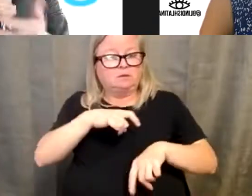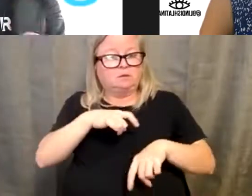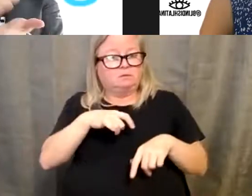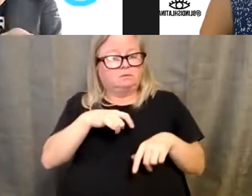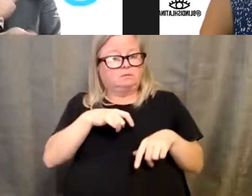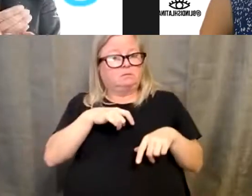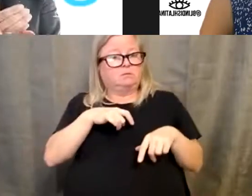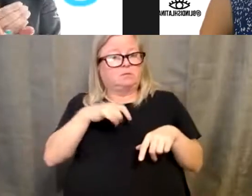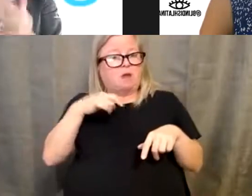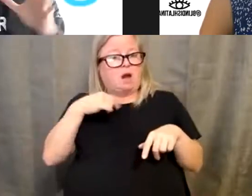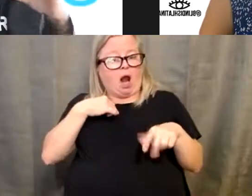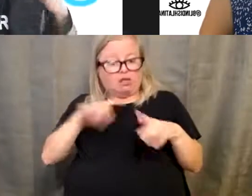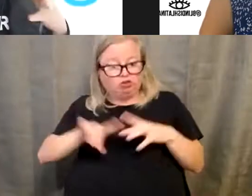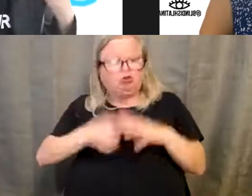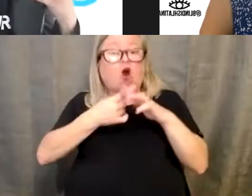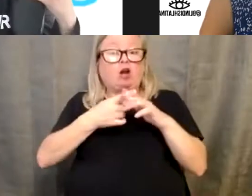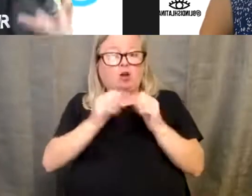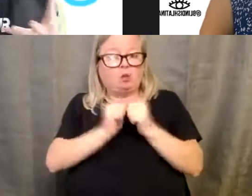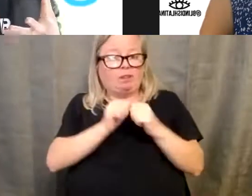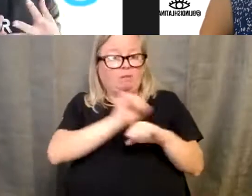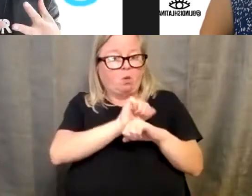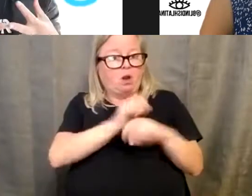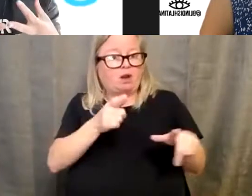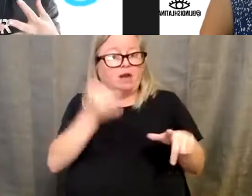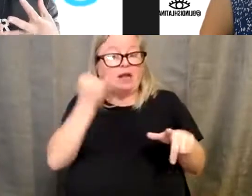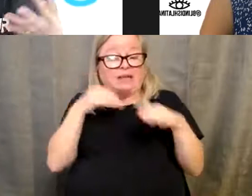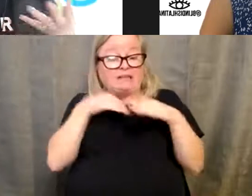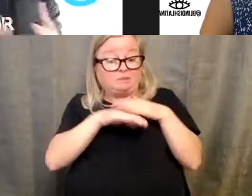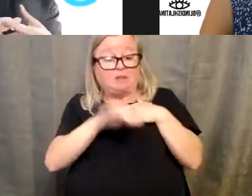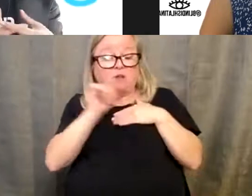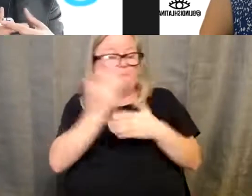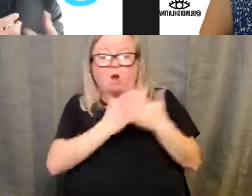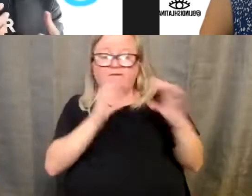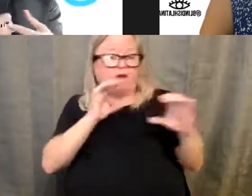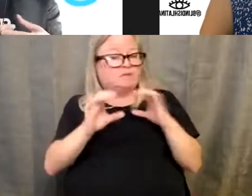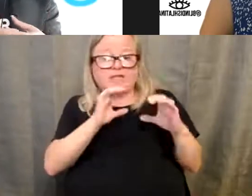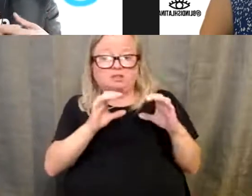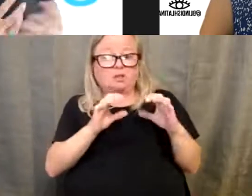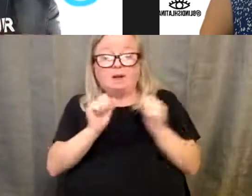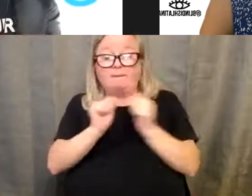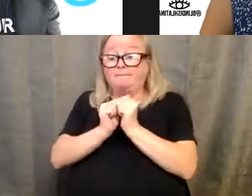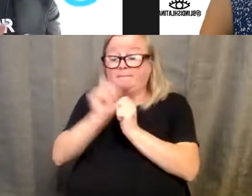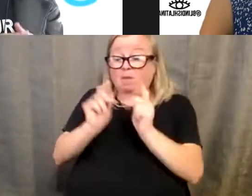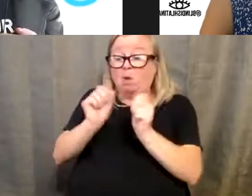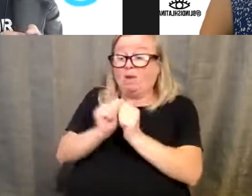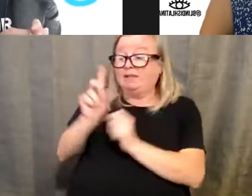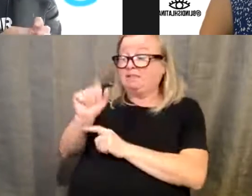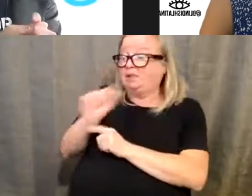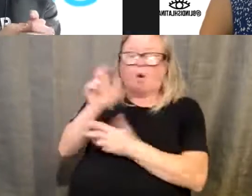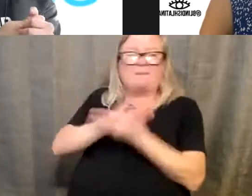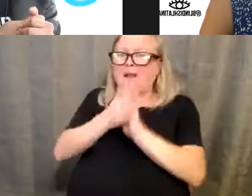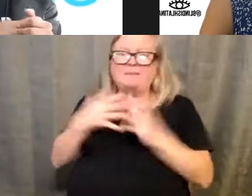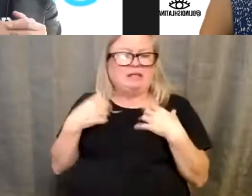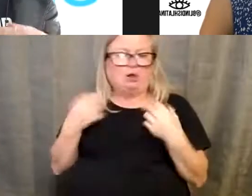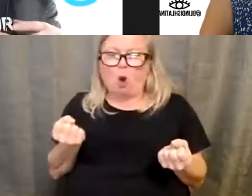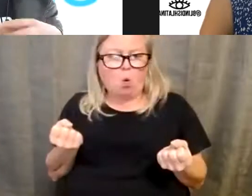I came on board, accessibility was a part of the conversation. People with disabilities don't want to be heroes. People with disabilities